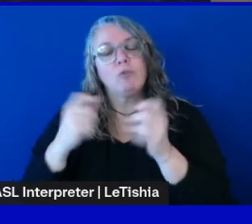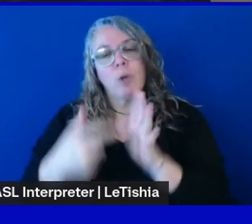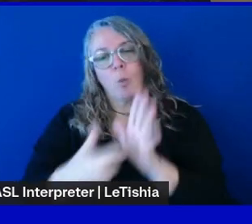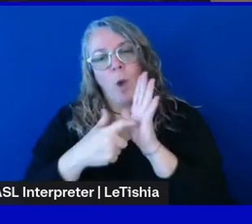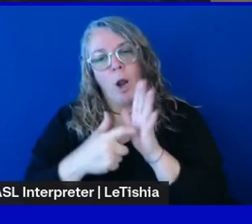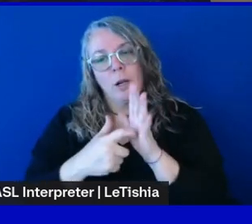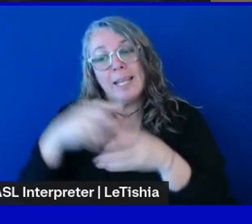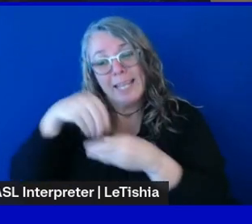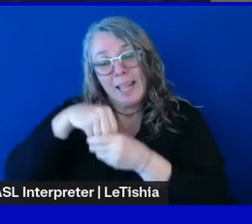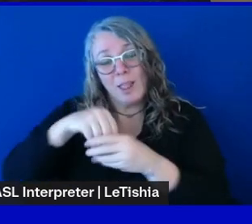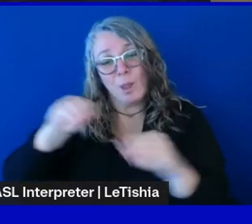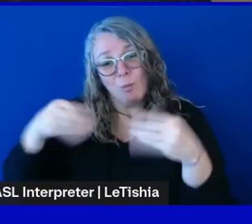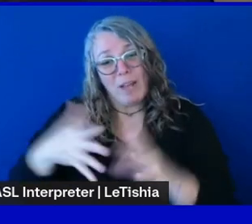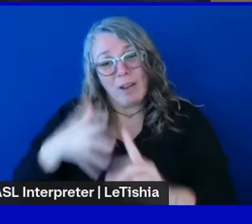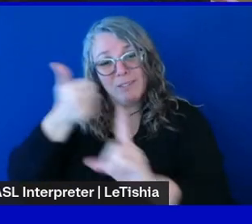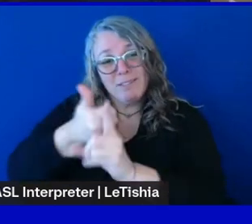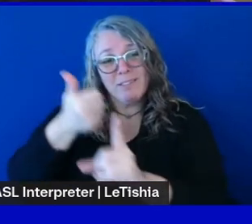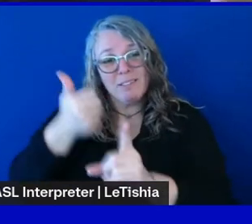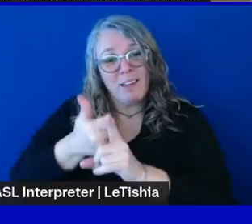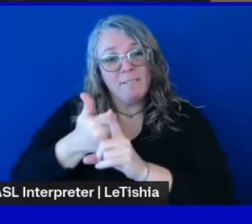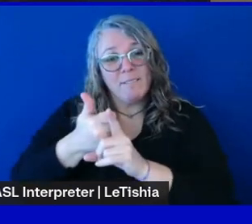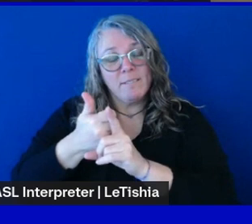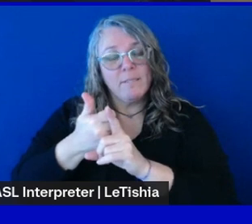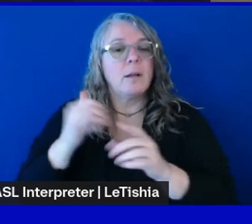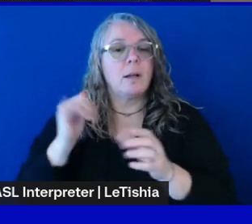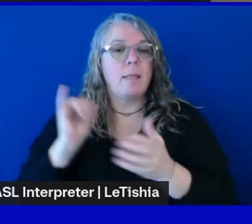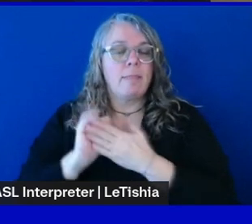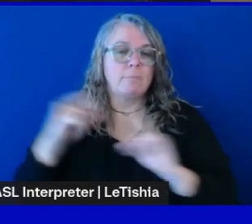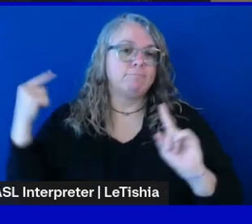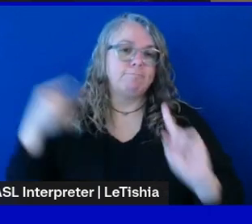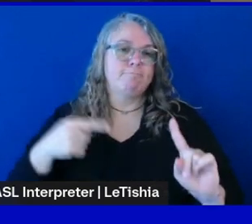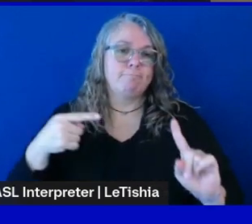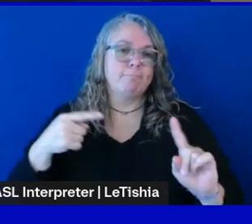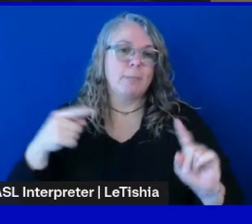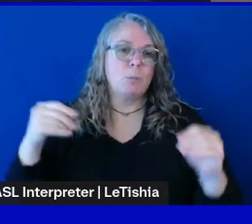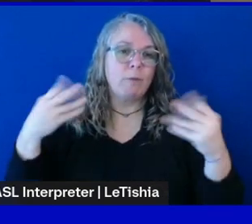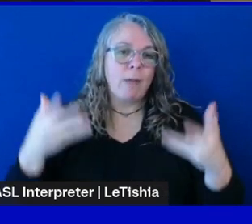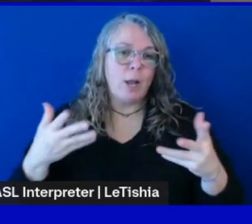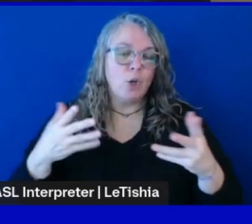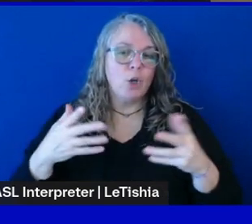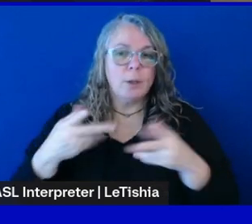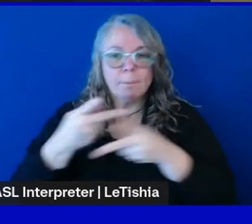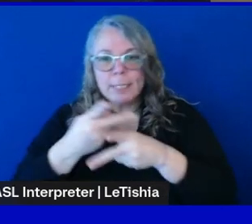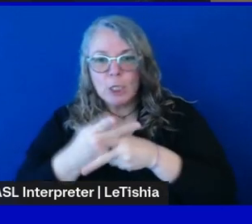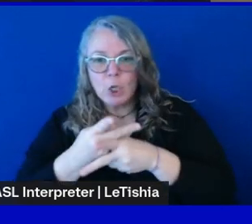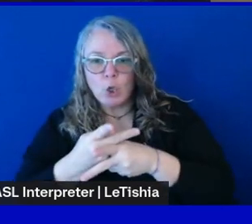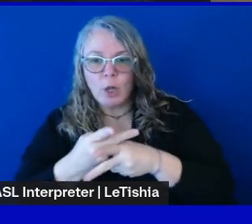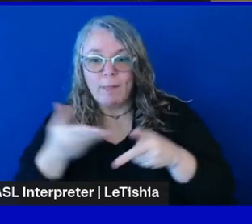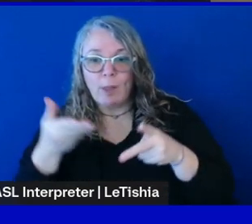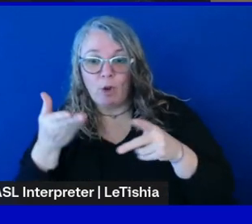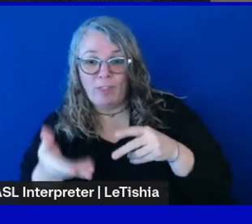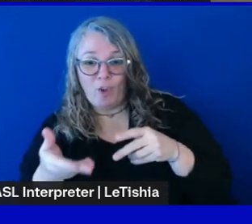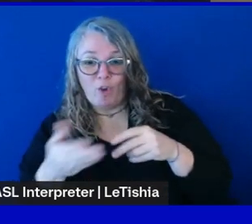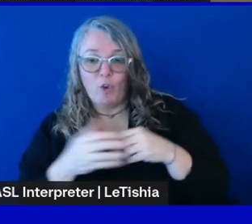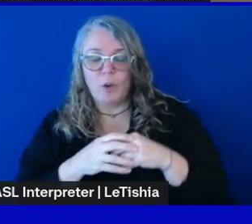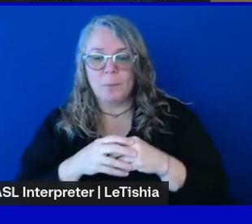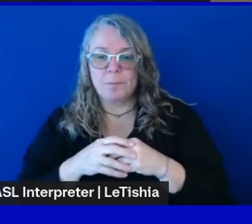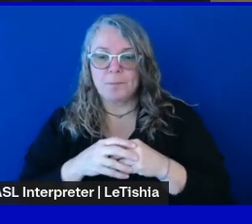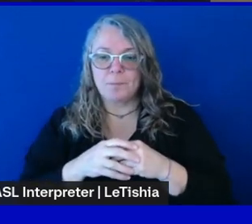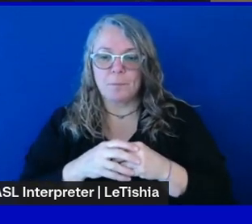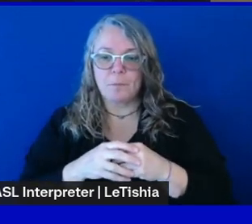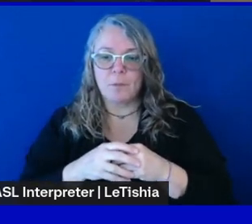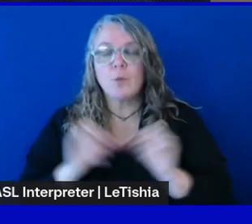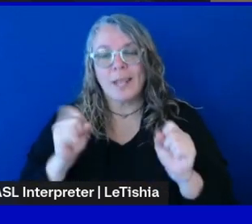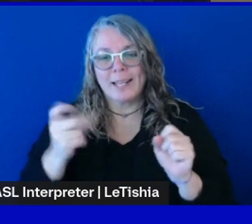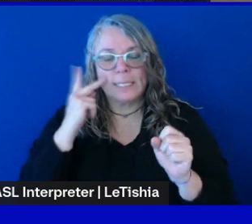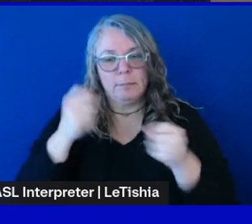provider itself, and it is down to the provider maintainers to add those in. So as you can see in AWS, there are